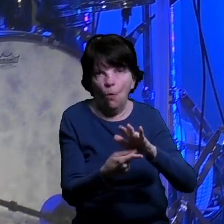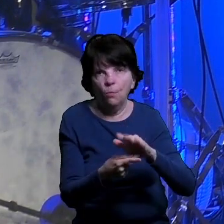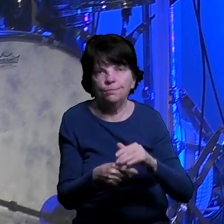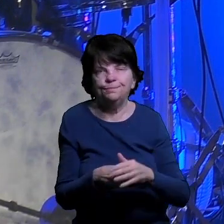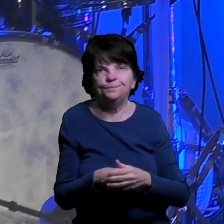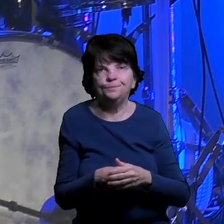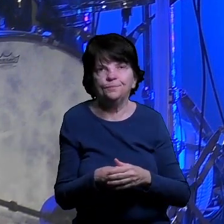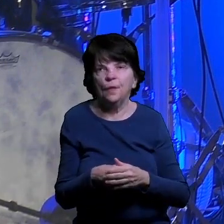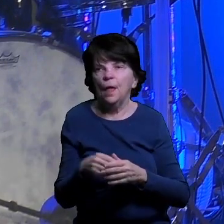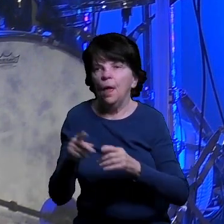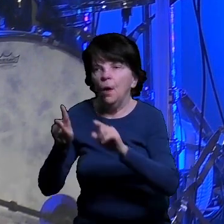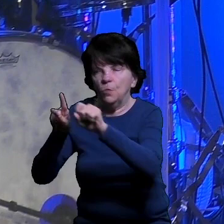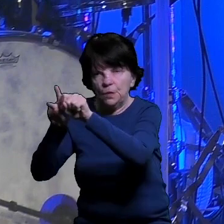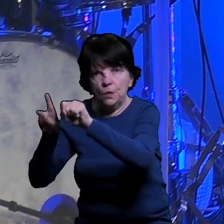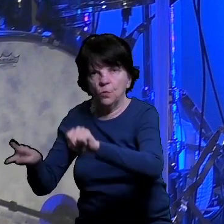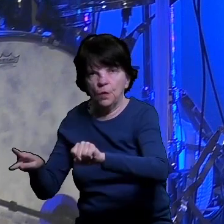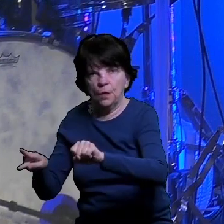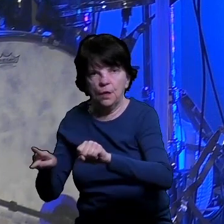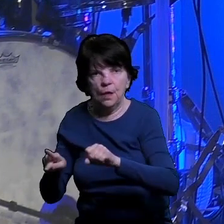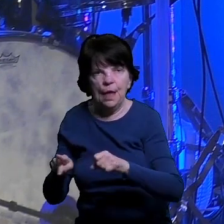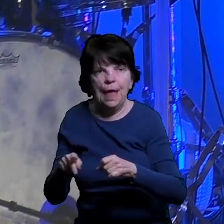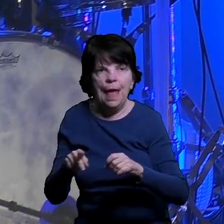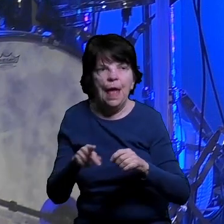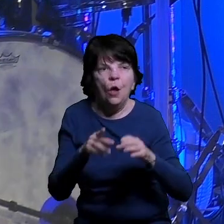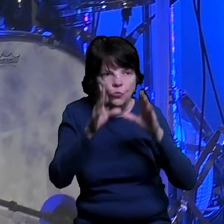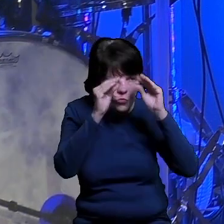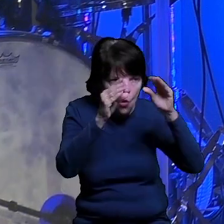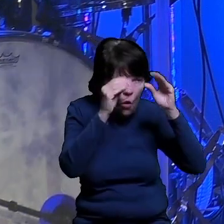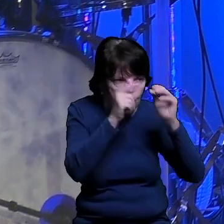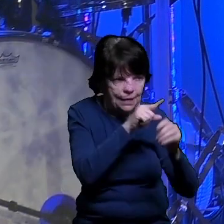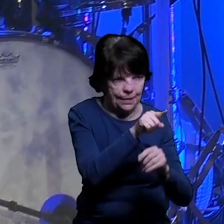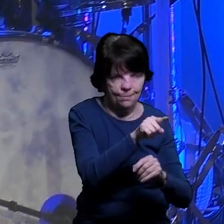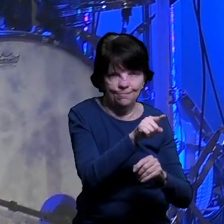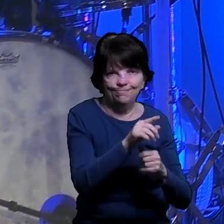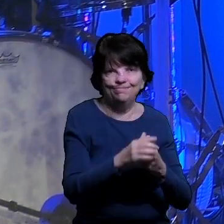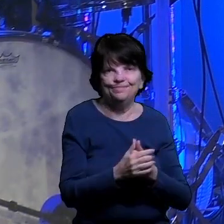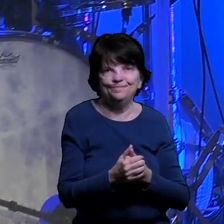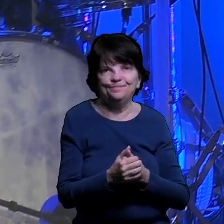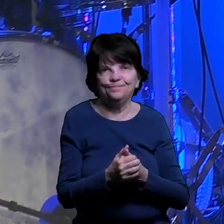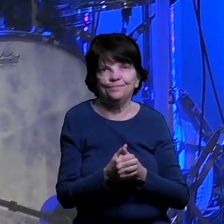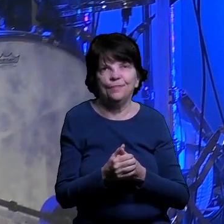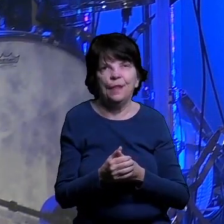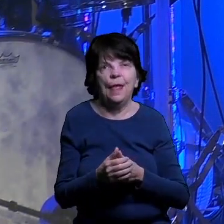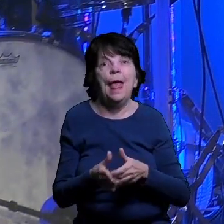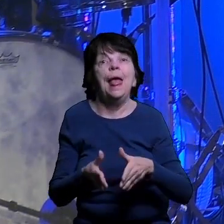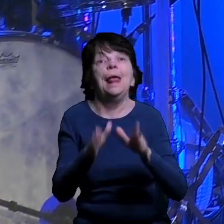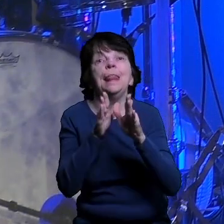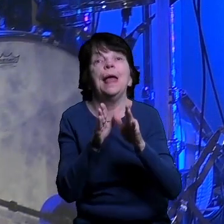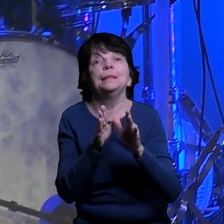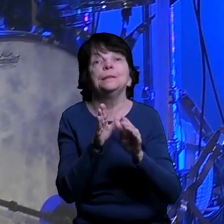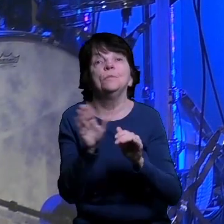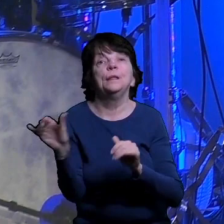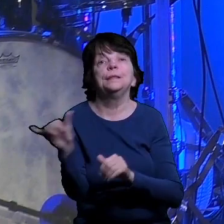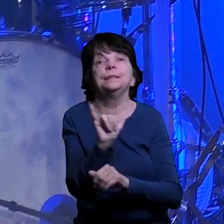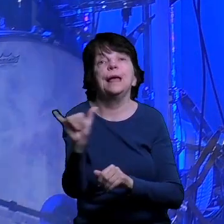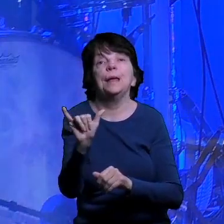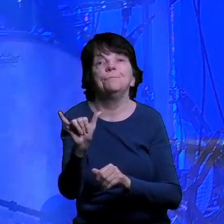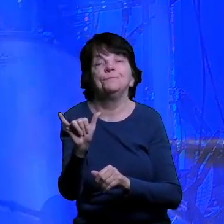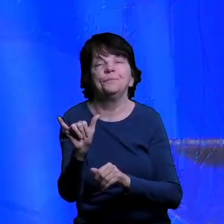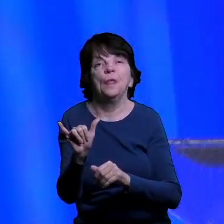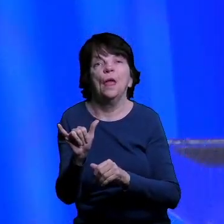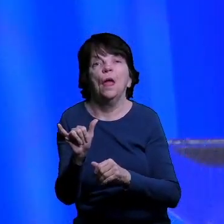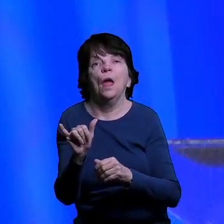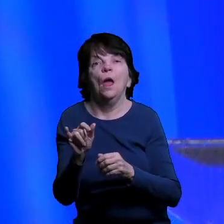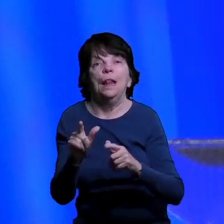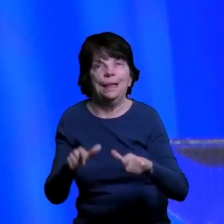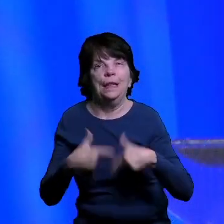and spoke into his life. May we be gracious with how we handle others. There